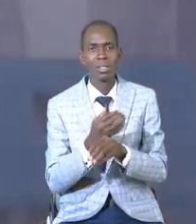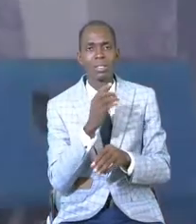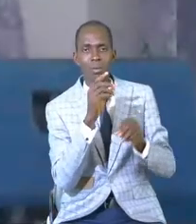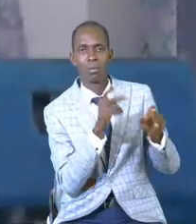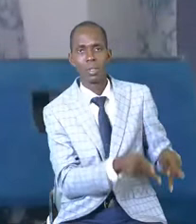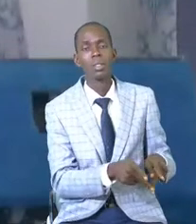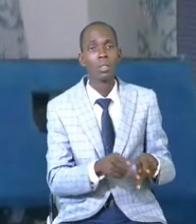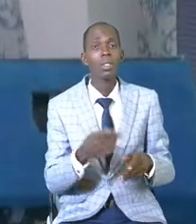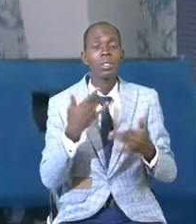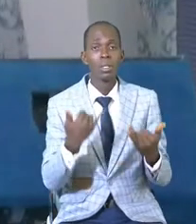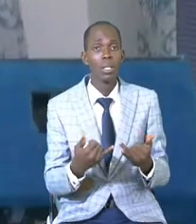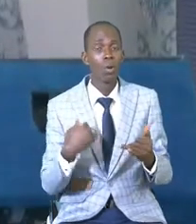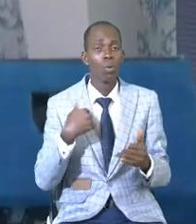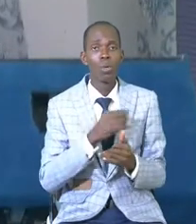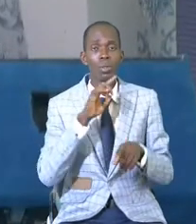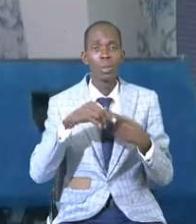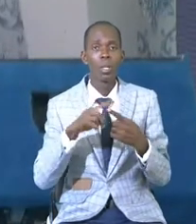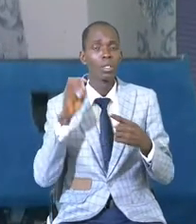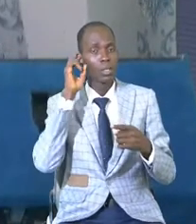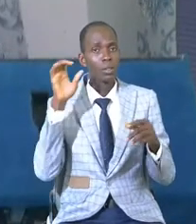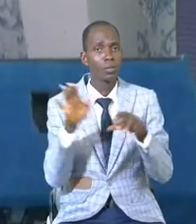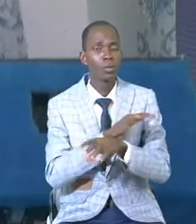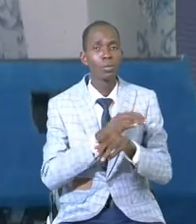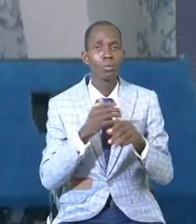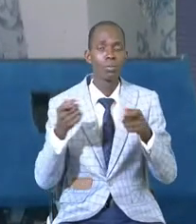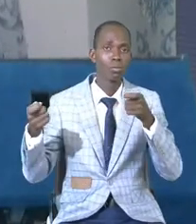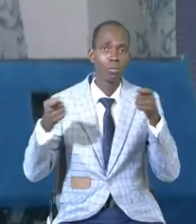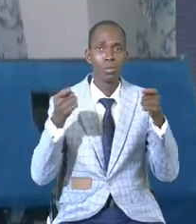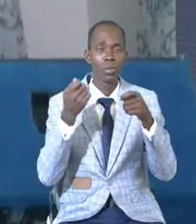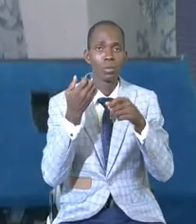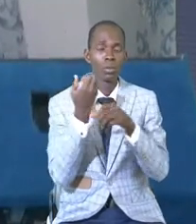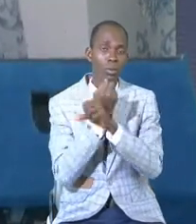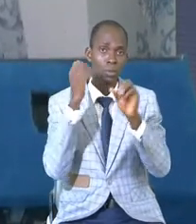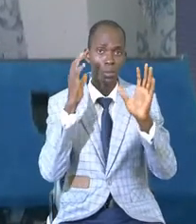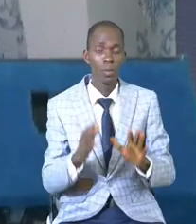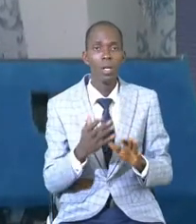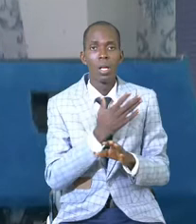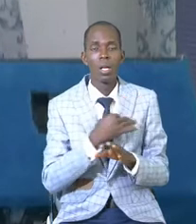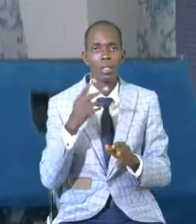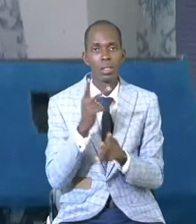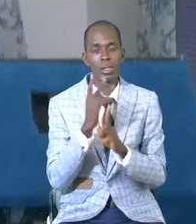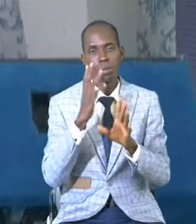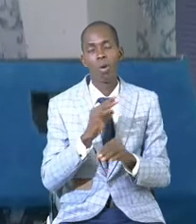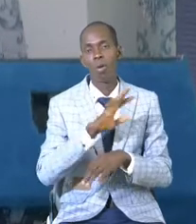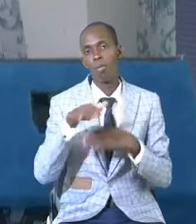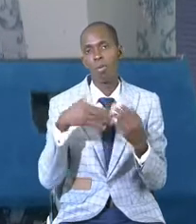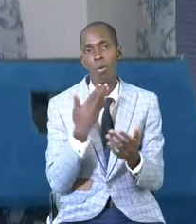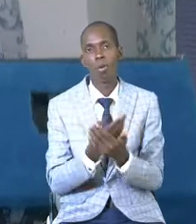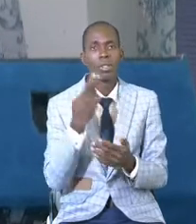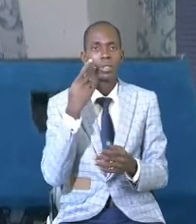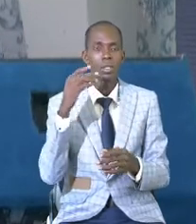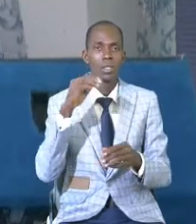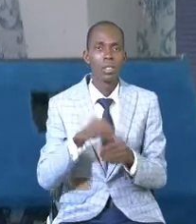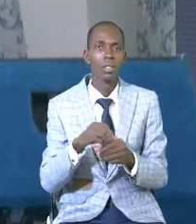about his preeminence, the preeminent Savior and the sustainer of all. Look at that again in